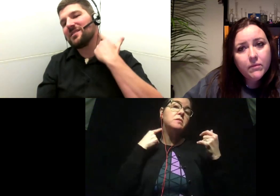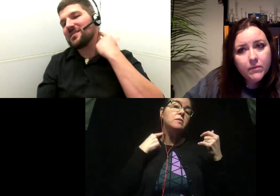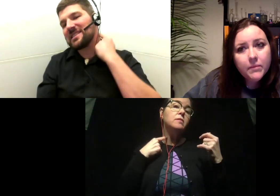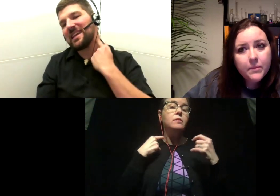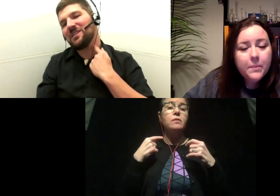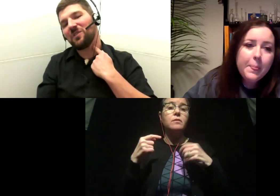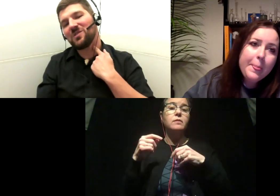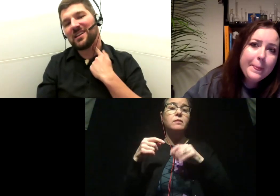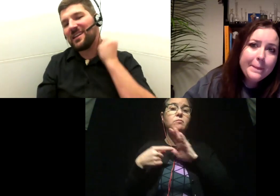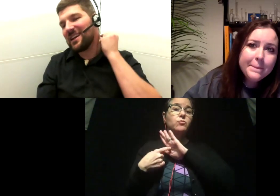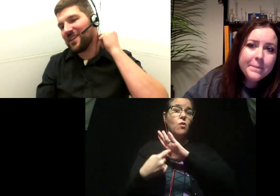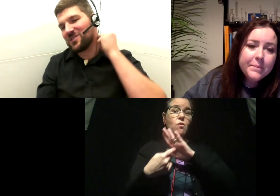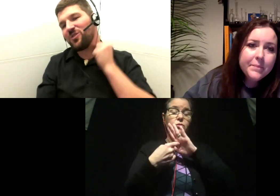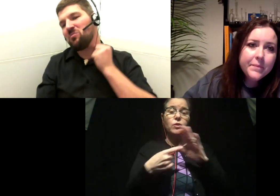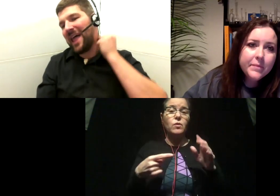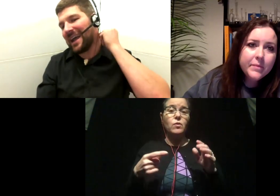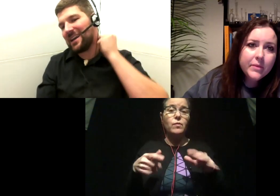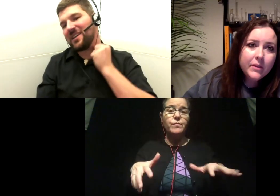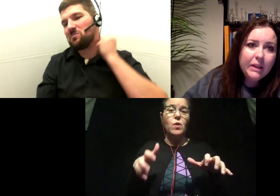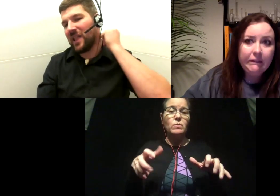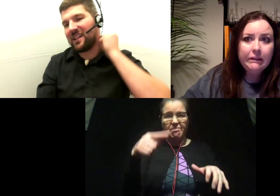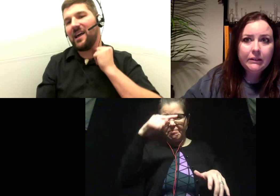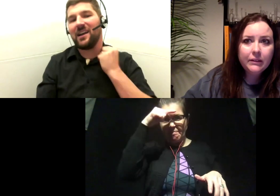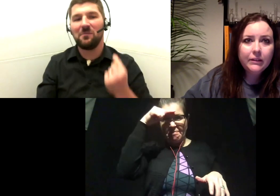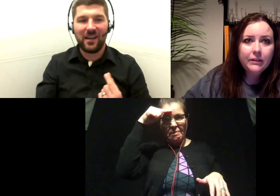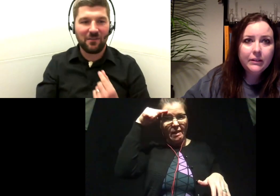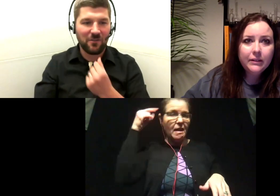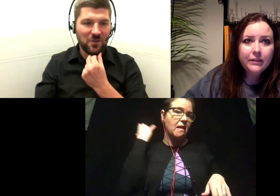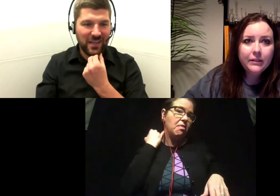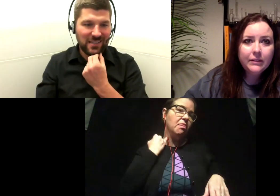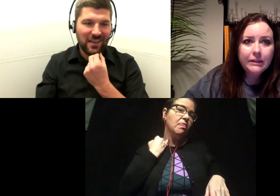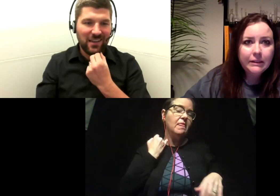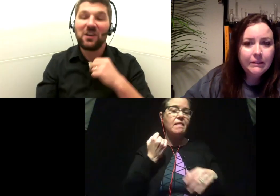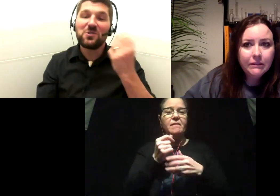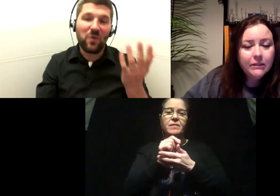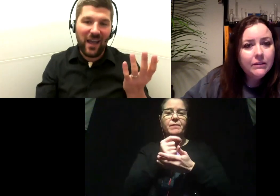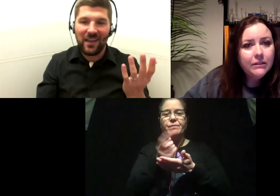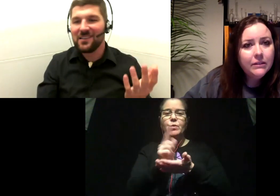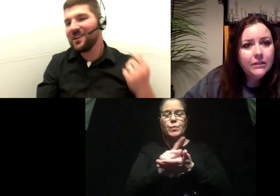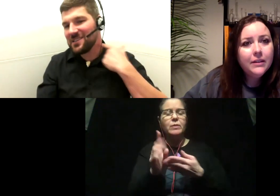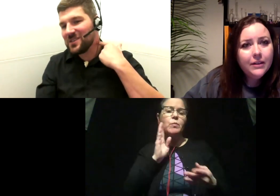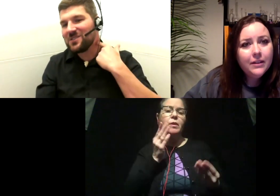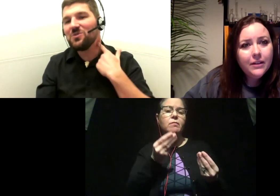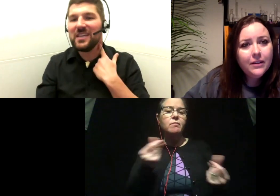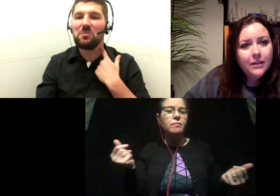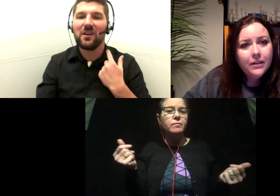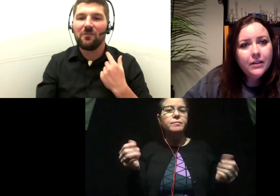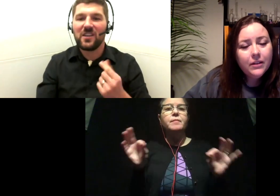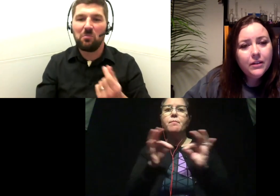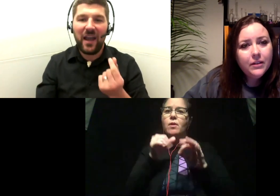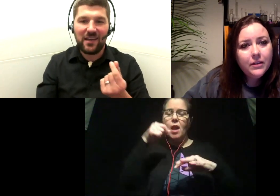gets slightly frozen, and then it turns black, and I've got this black line on my neck for a few weeks. It goes away as long as it wasn't too